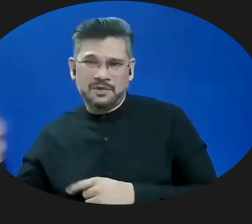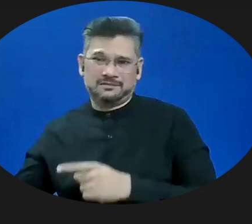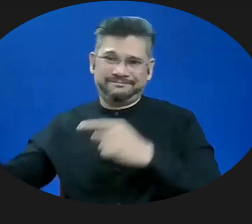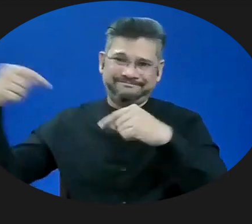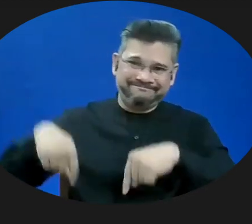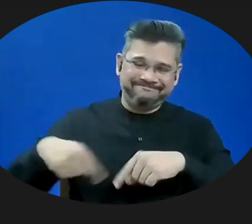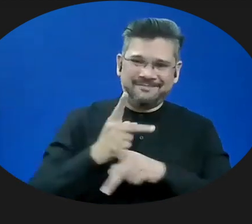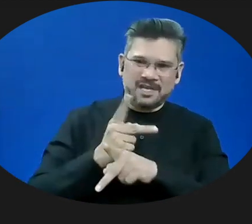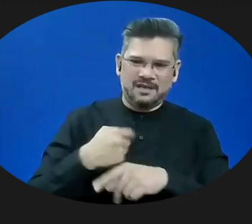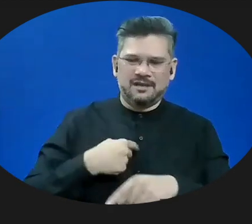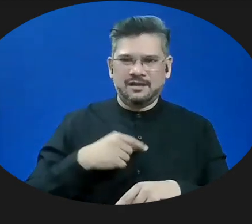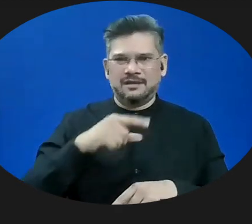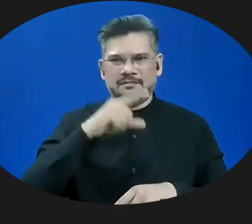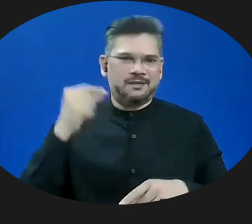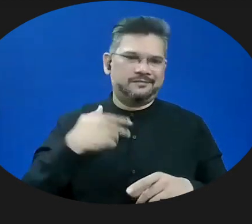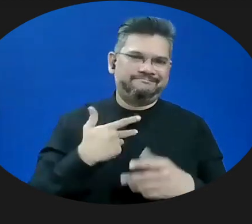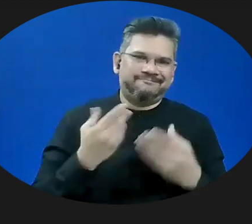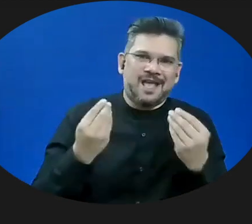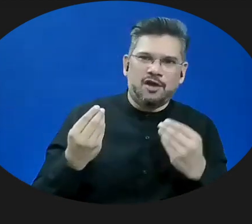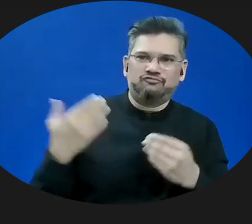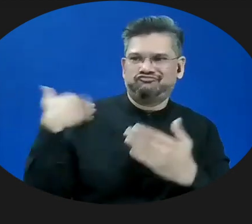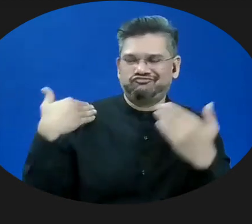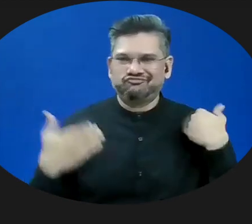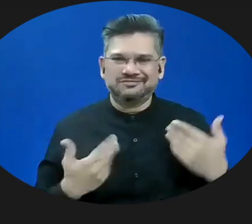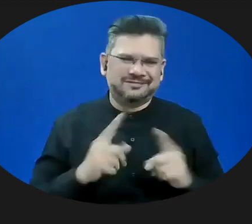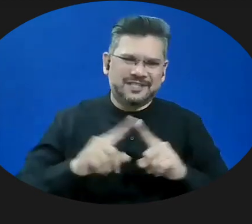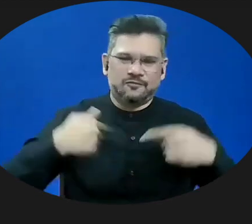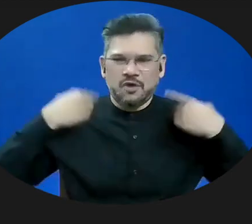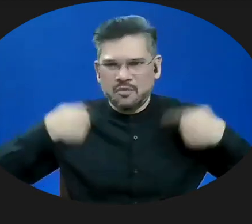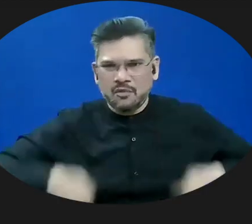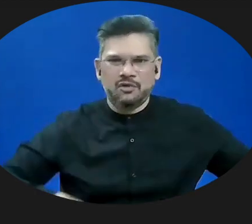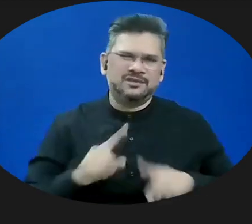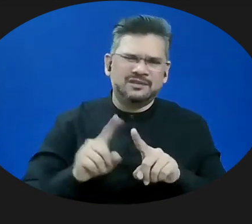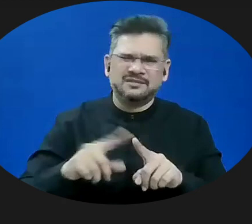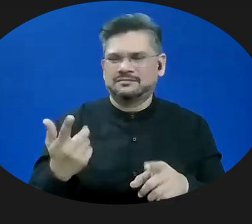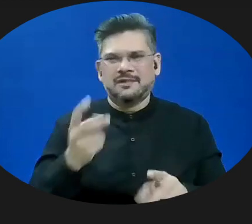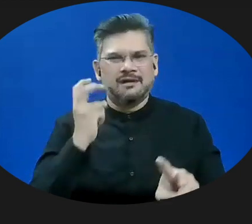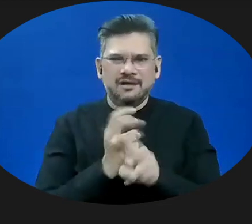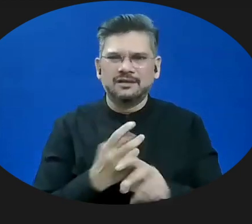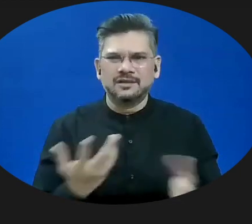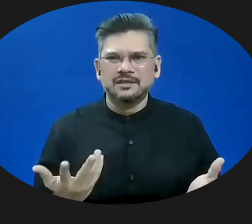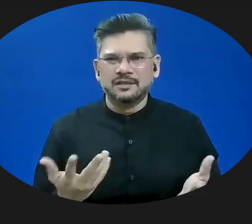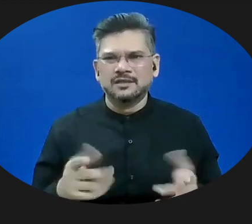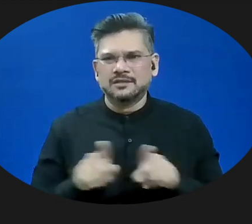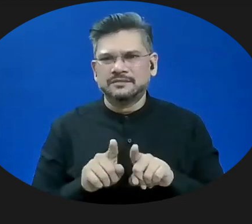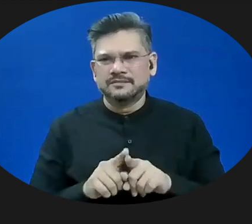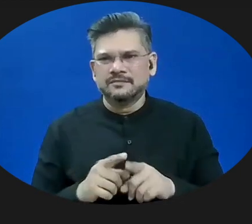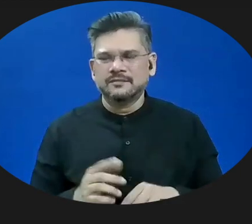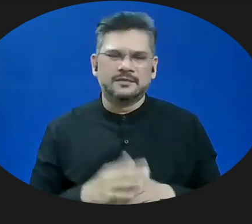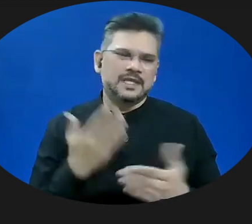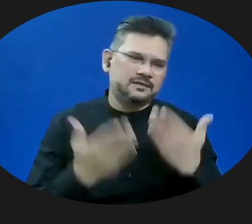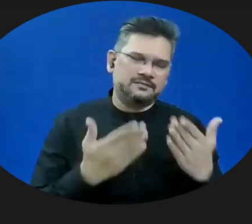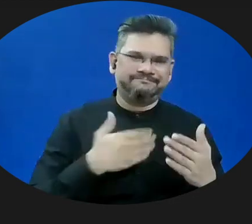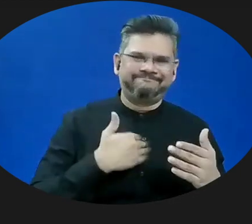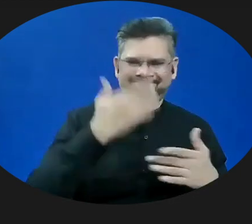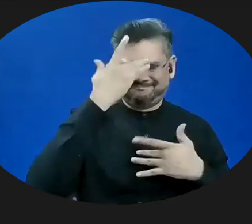your, I'm sorry to say, your periods and everything, So the stress level, when your cortisol level go up, then